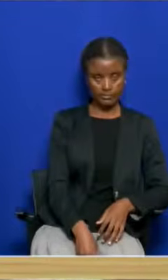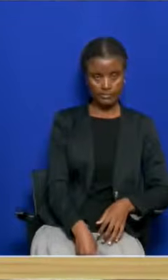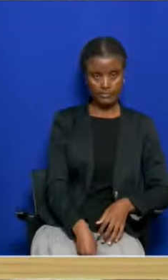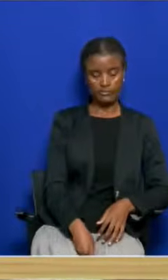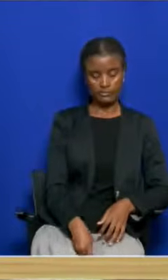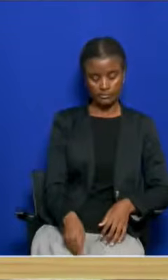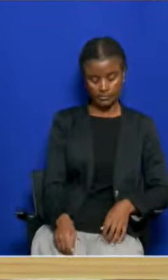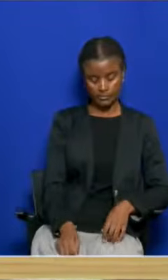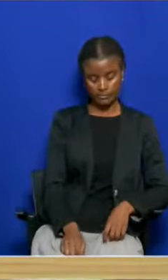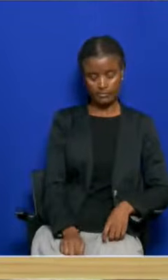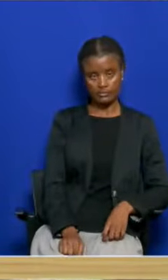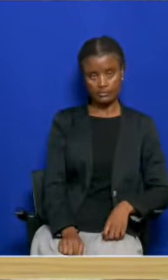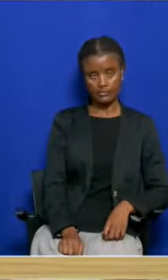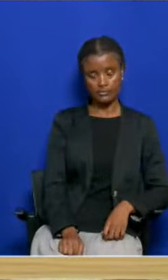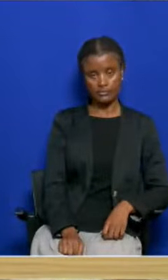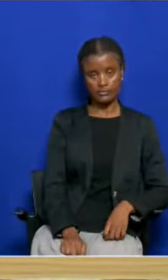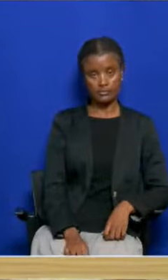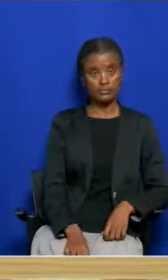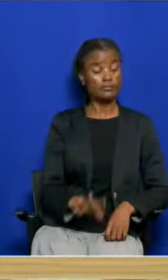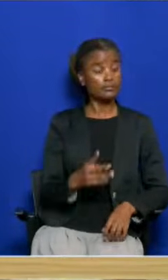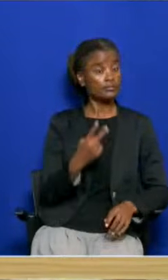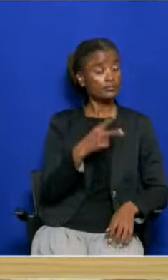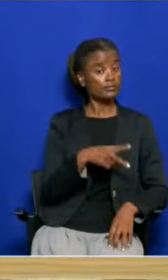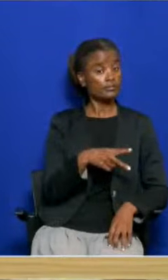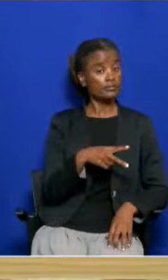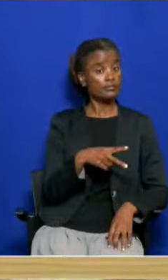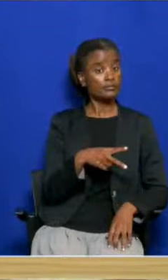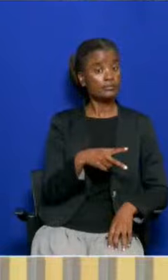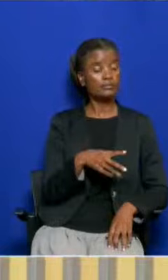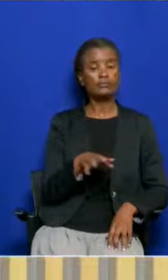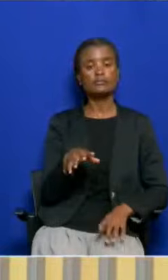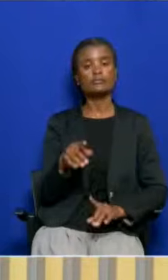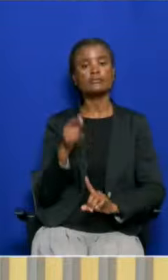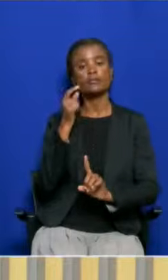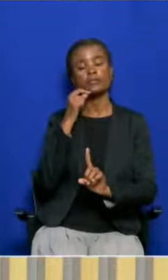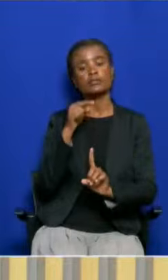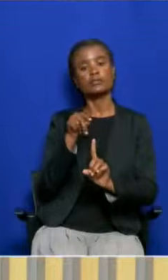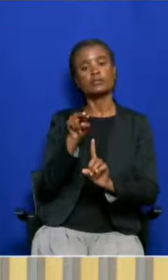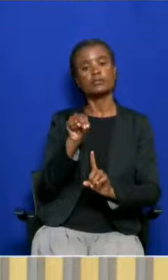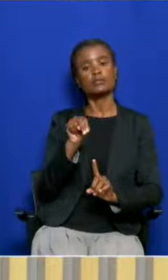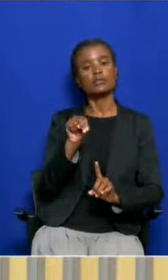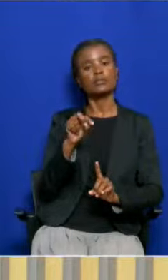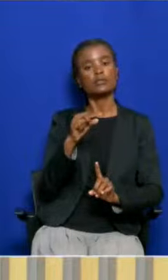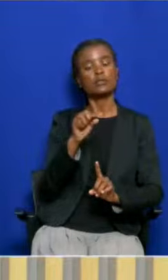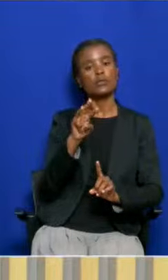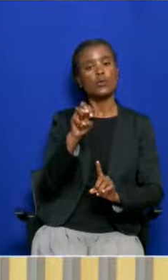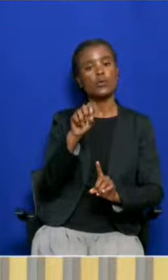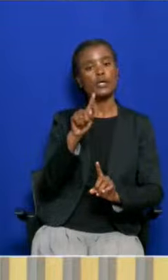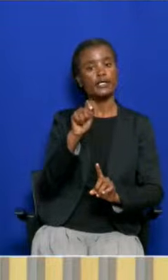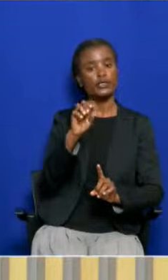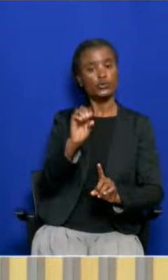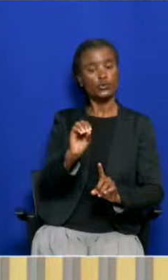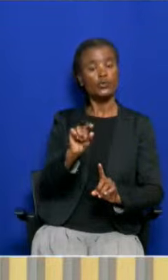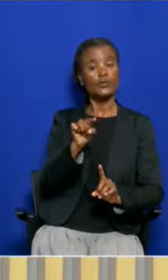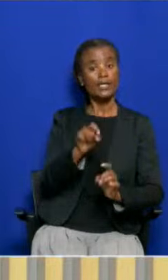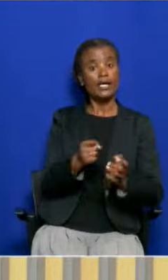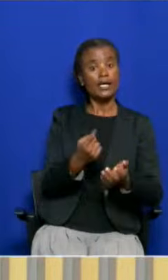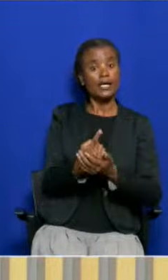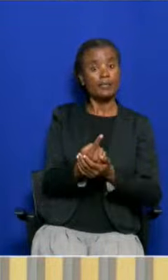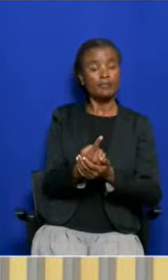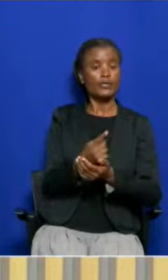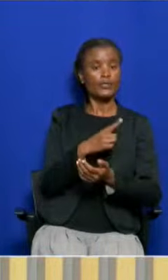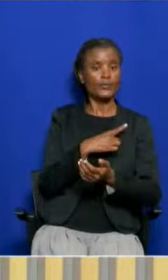the. you see seven. Mr. Ngwato, that's probably attributable to the fact that even though you had the commission